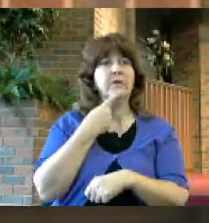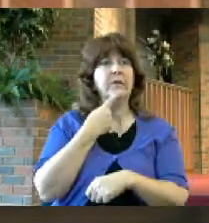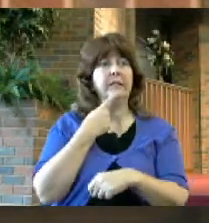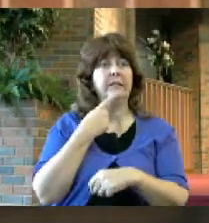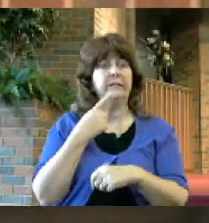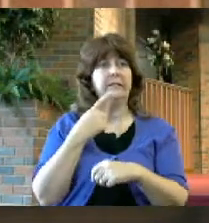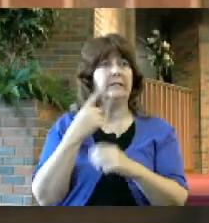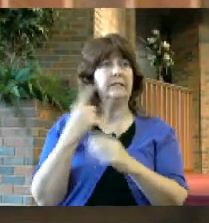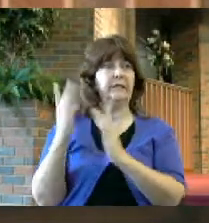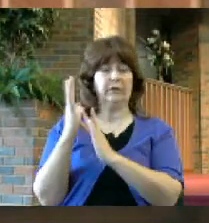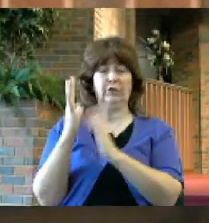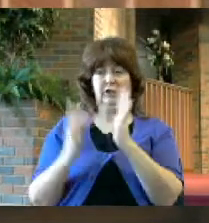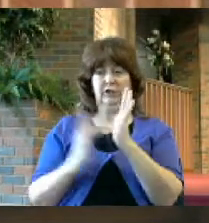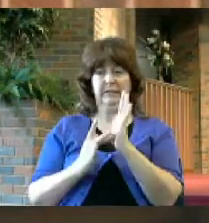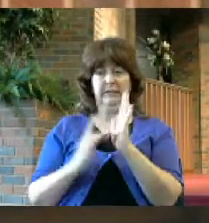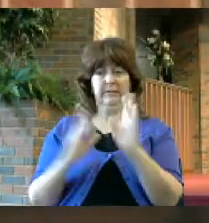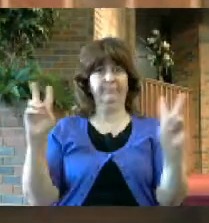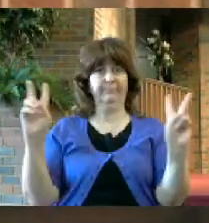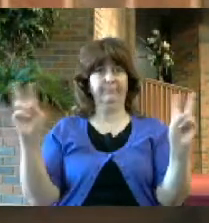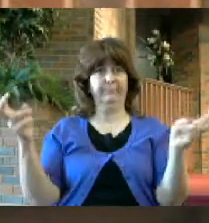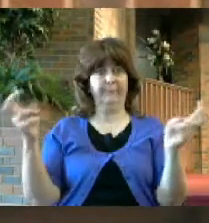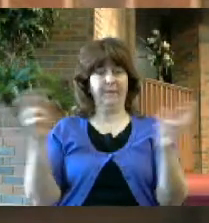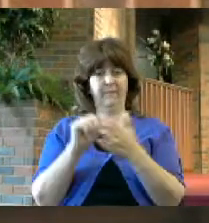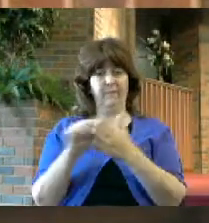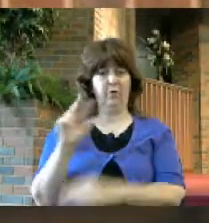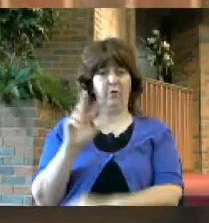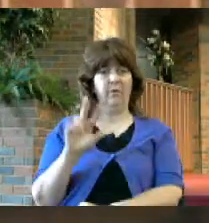Acts chapter 10, verse 38.